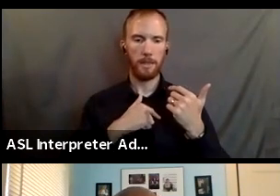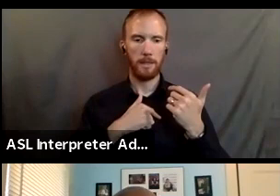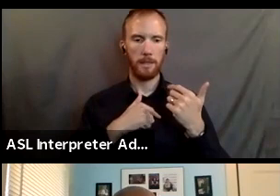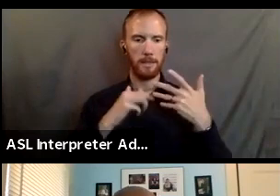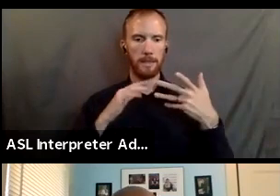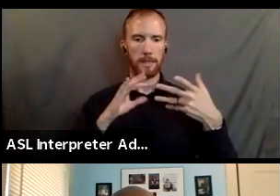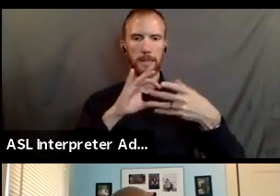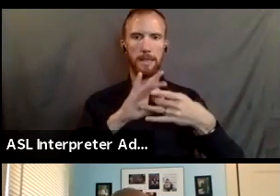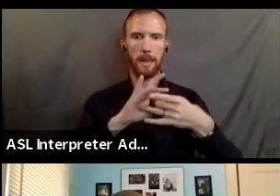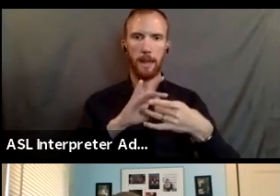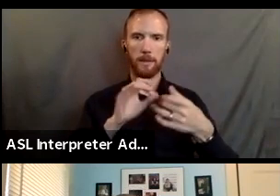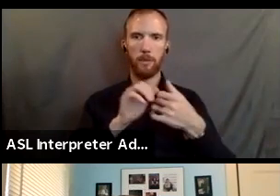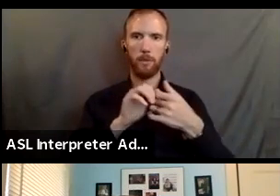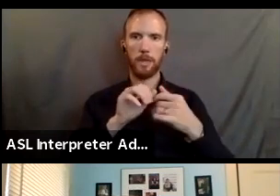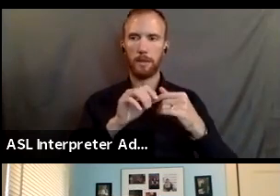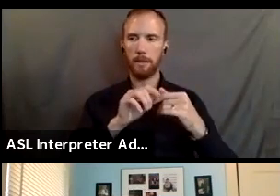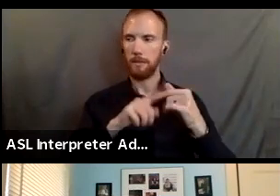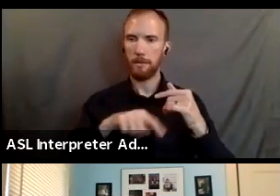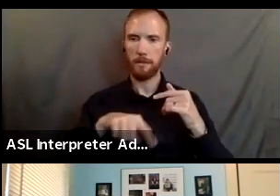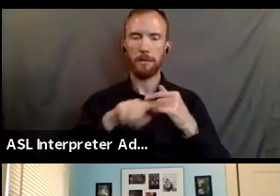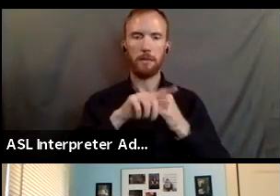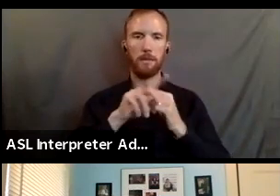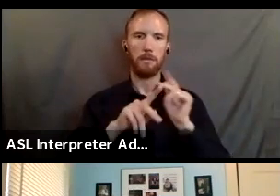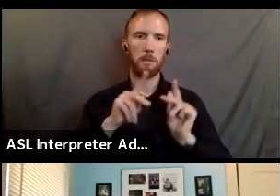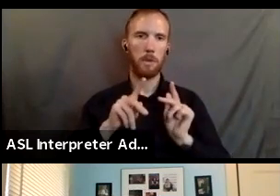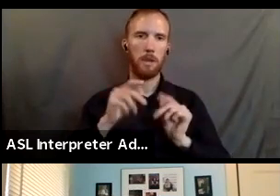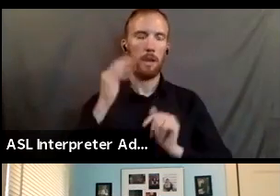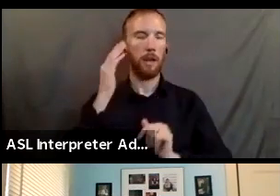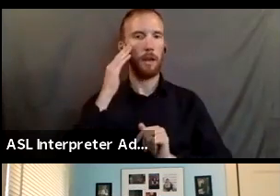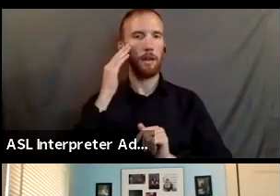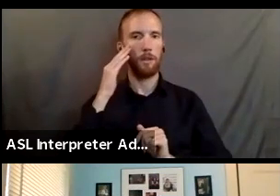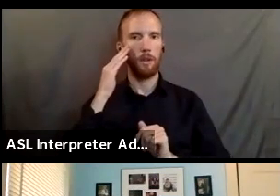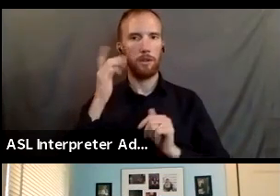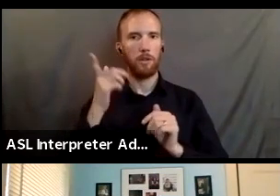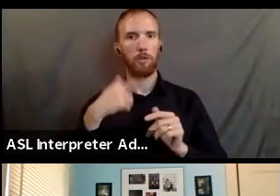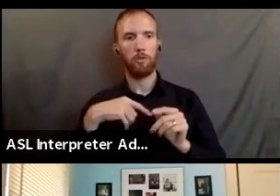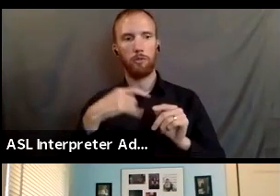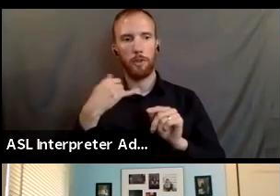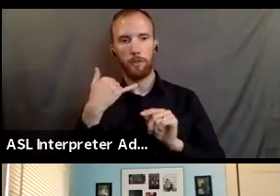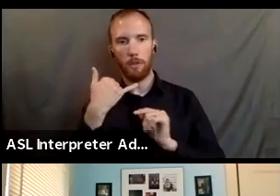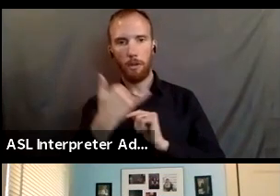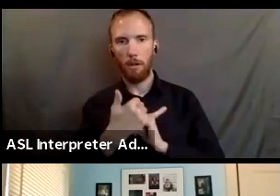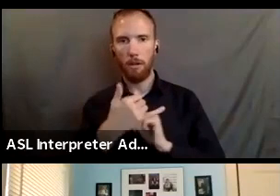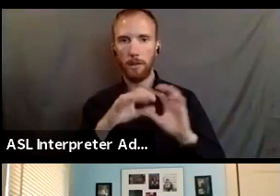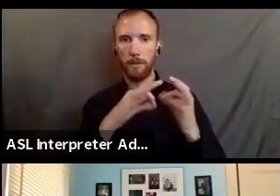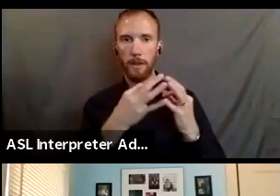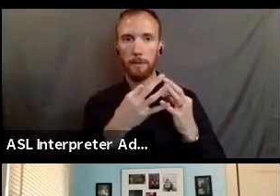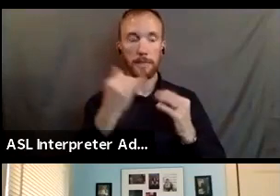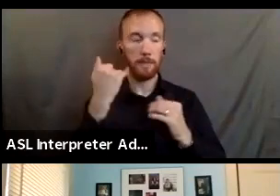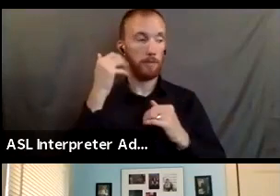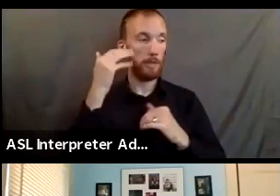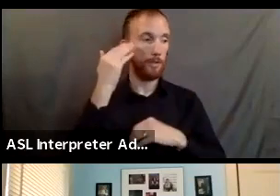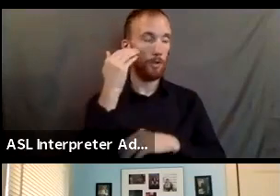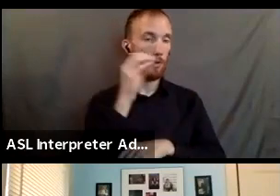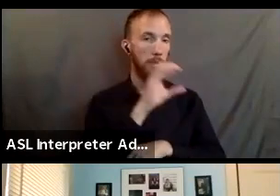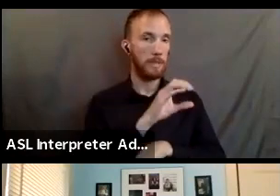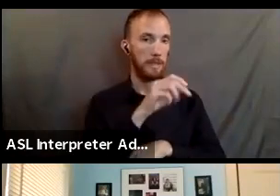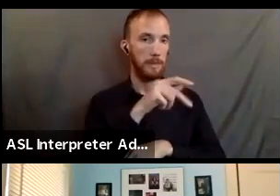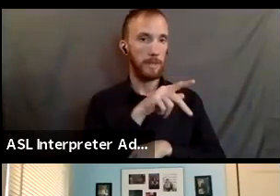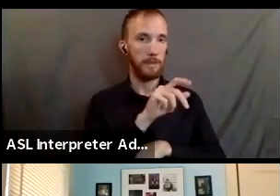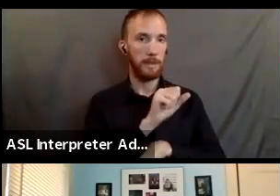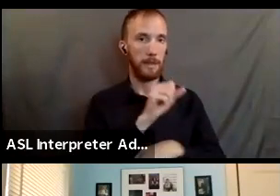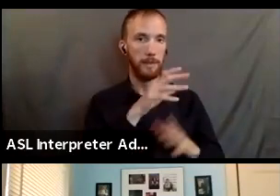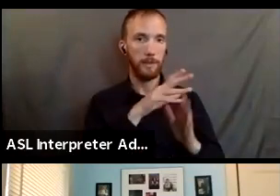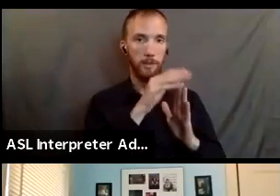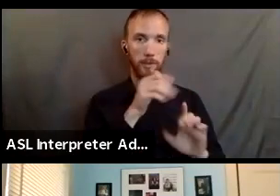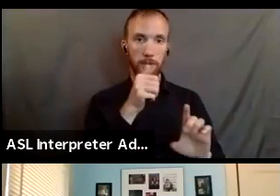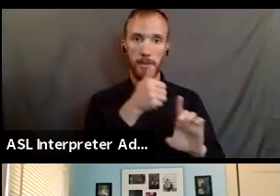individuals i know that that we place calls to to families when we learn that a cps student has been a victim